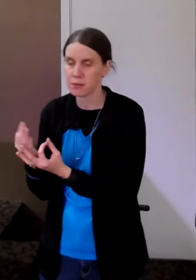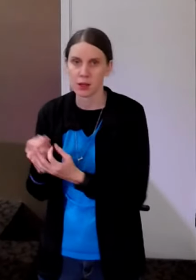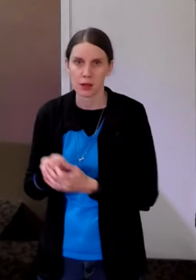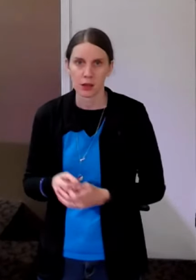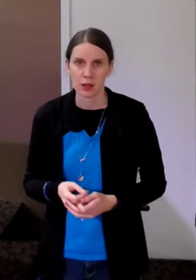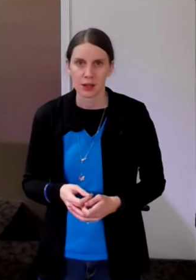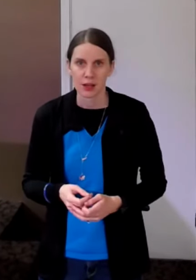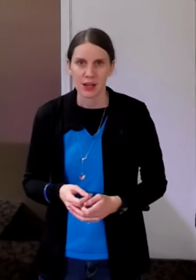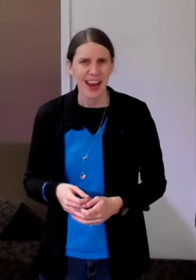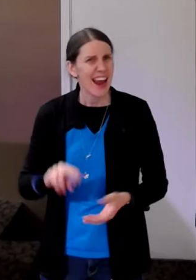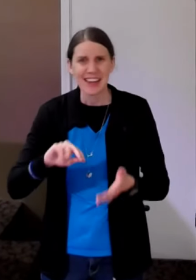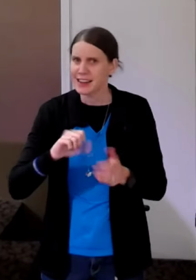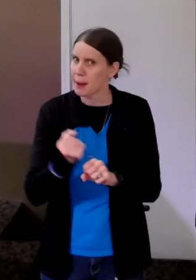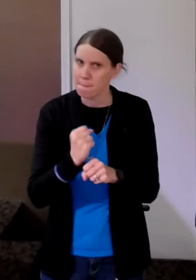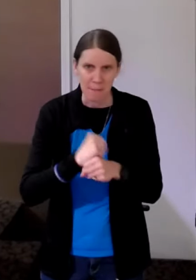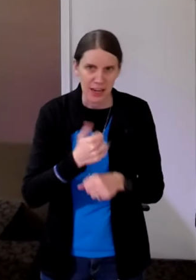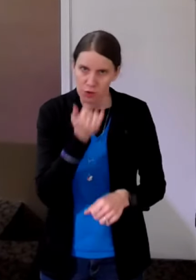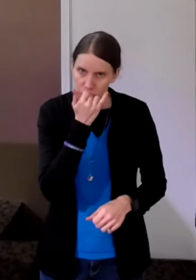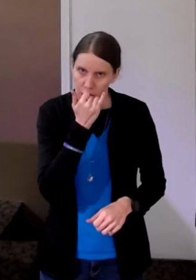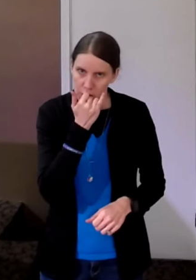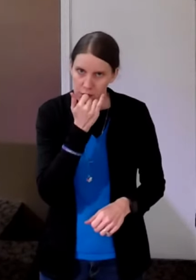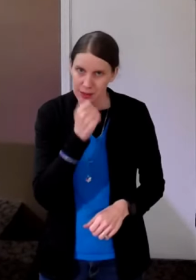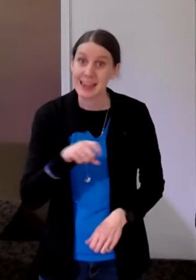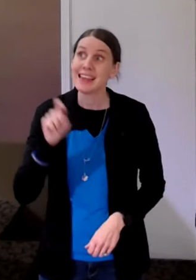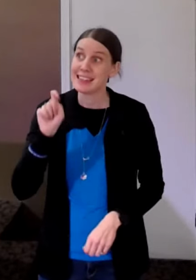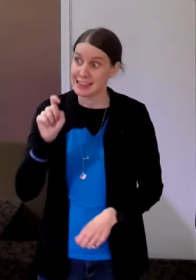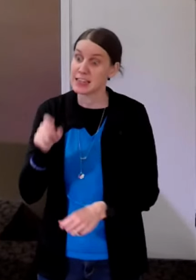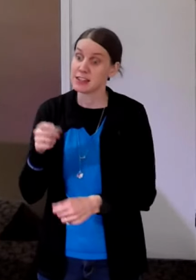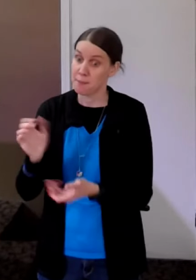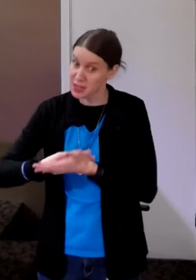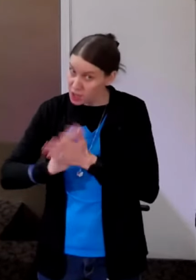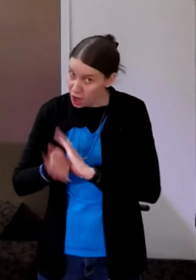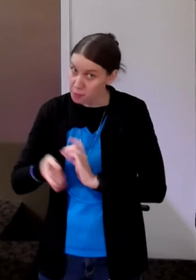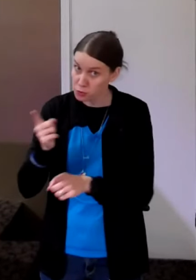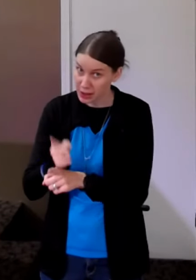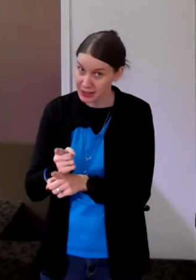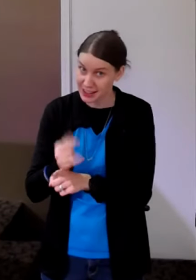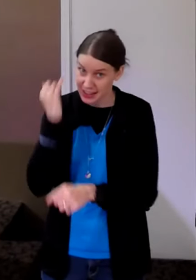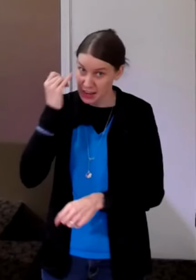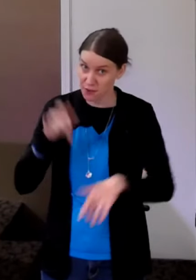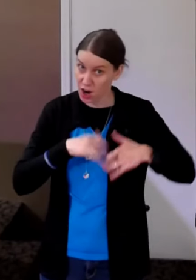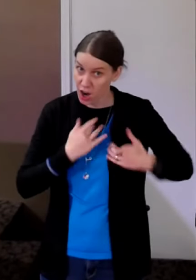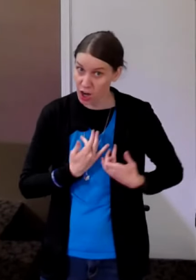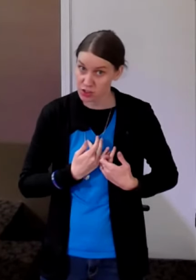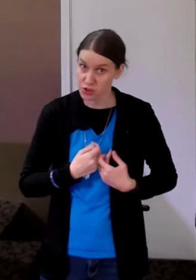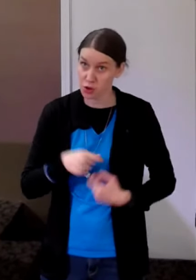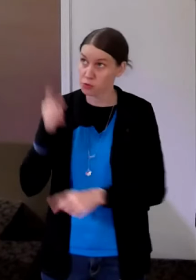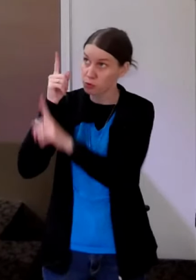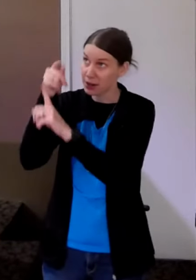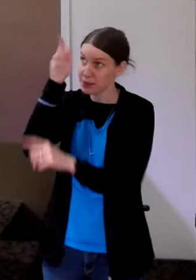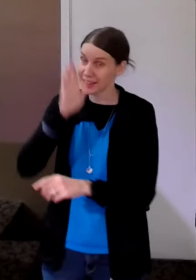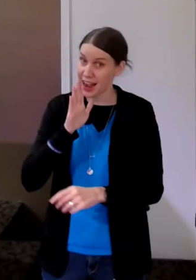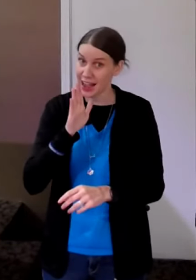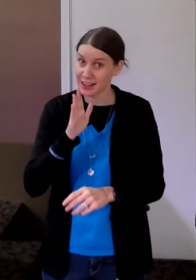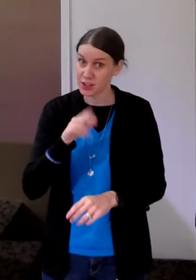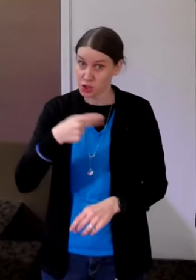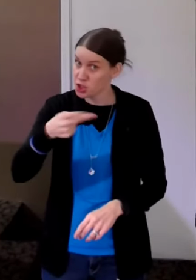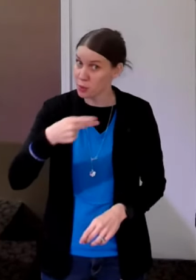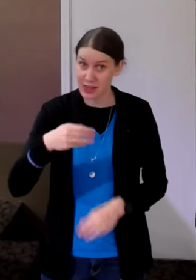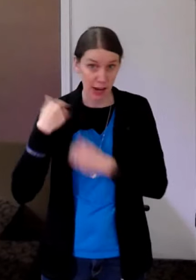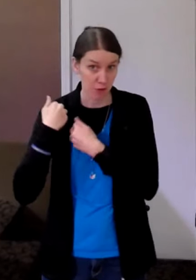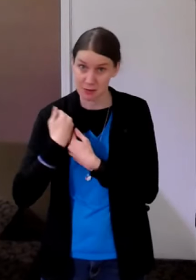it doesn't make those things wrong. They need to be right. And if our hearts are right with God, we're not going to be causing all these problems. We're not going to